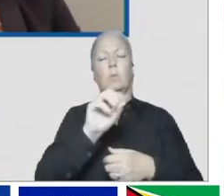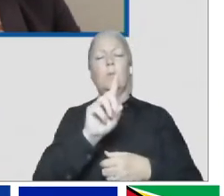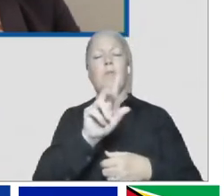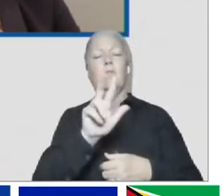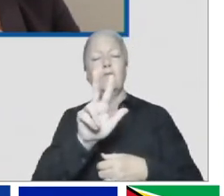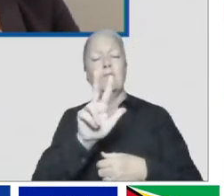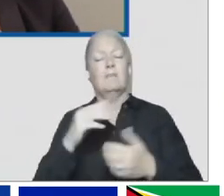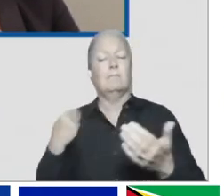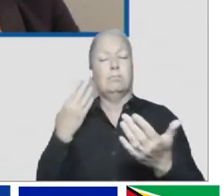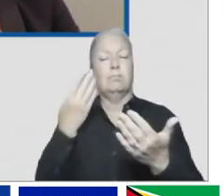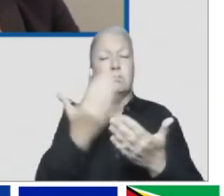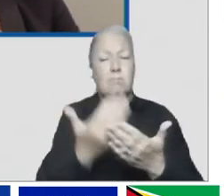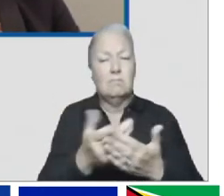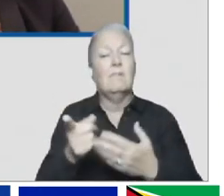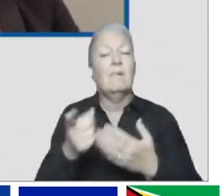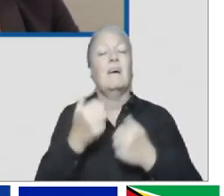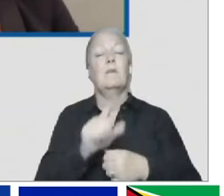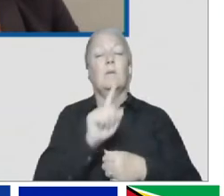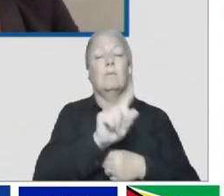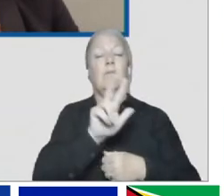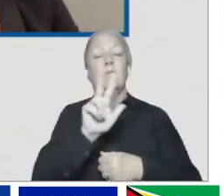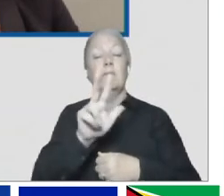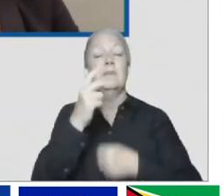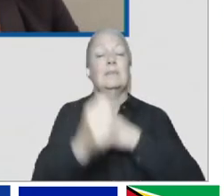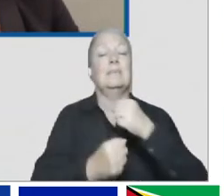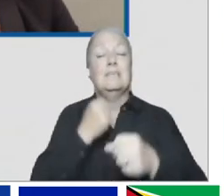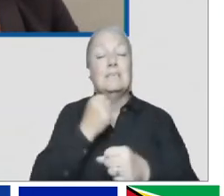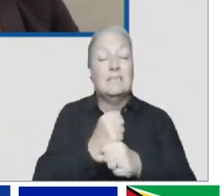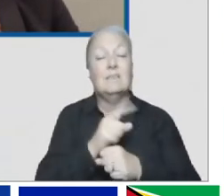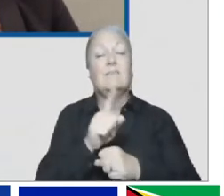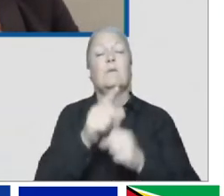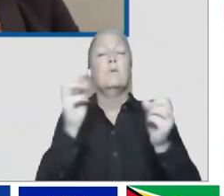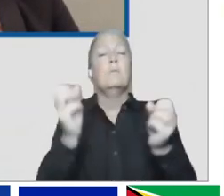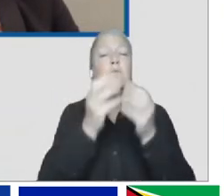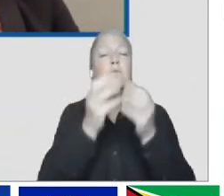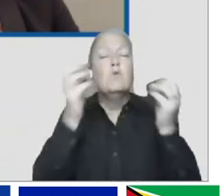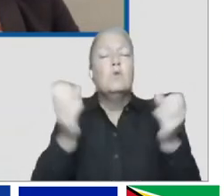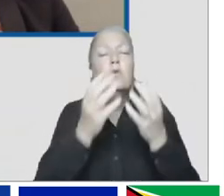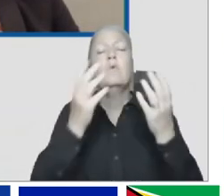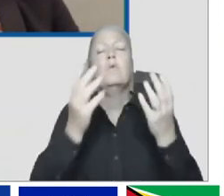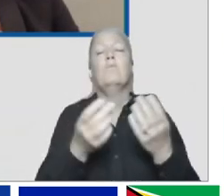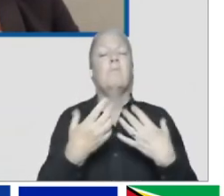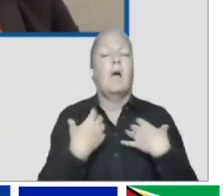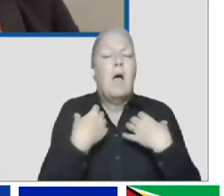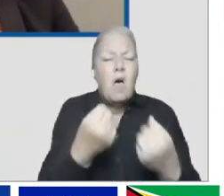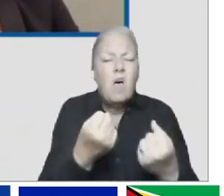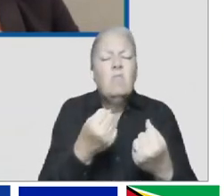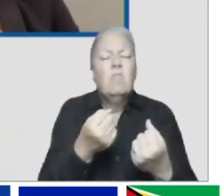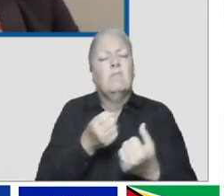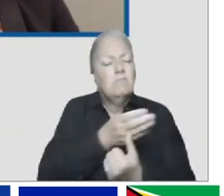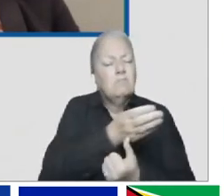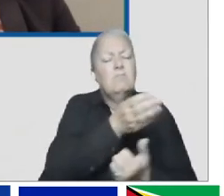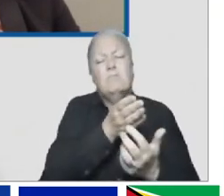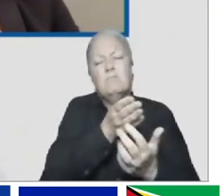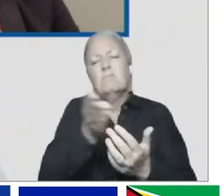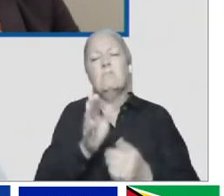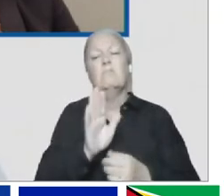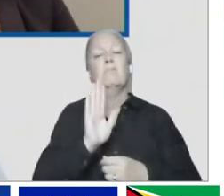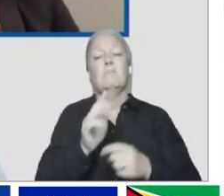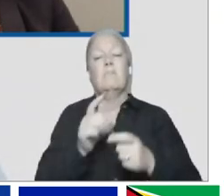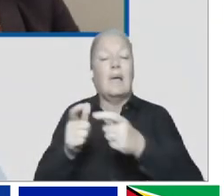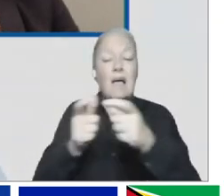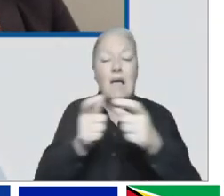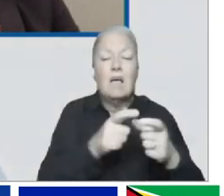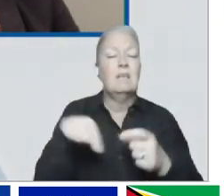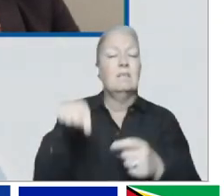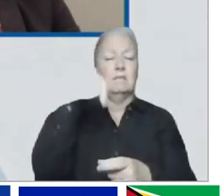and accidental health issues in the island and elsewhere. The floor is yours,